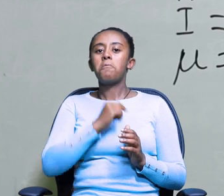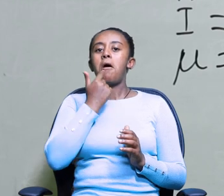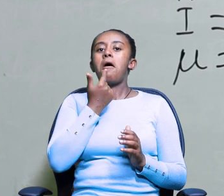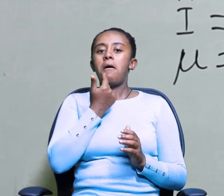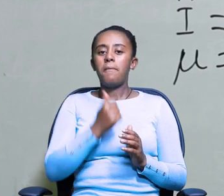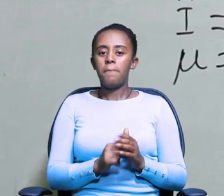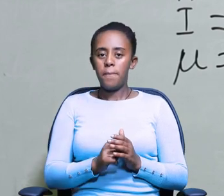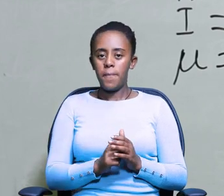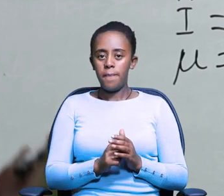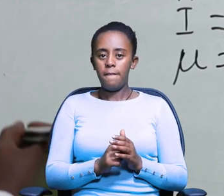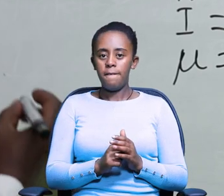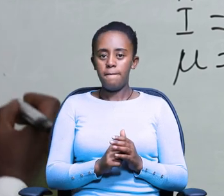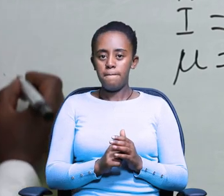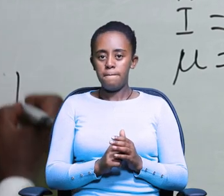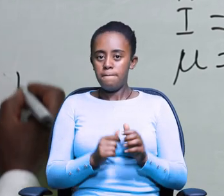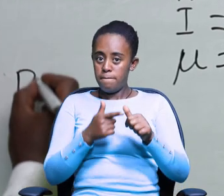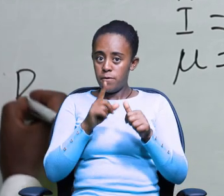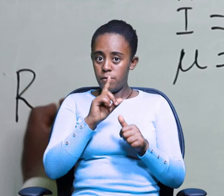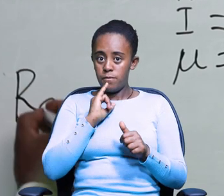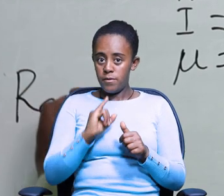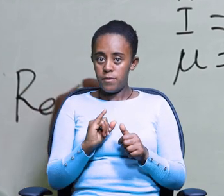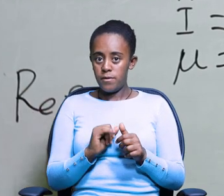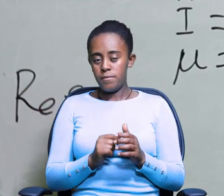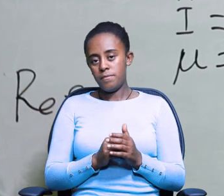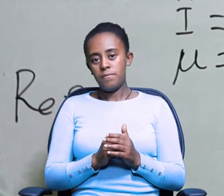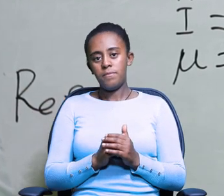step. What's required one is what?